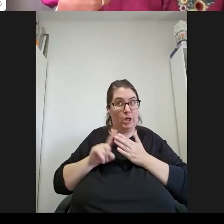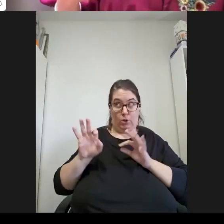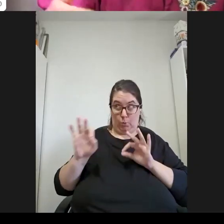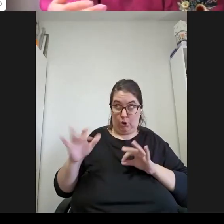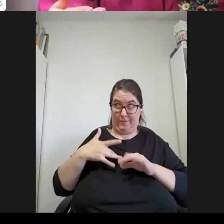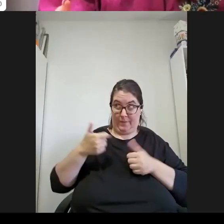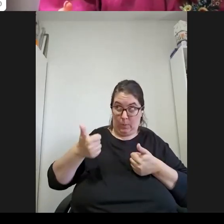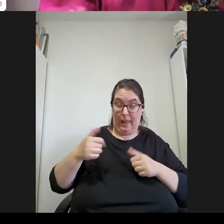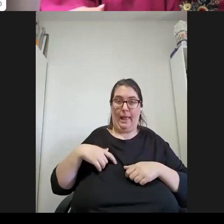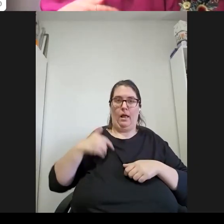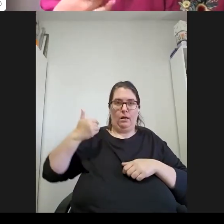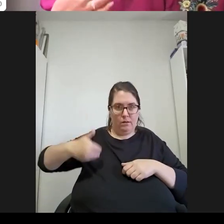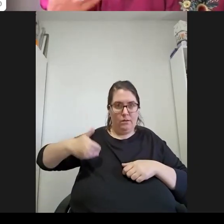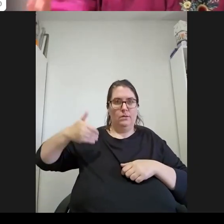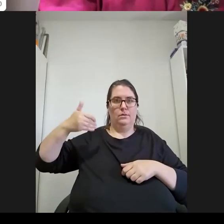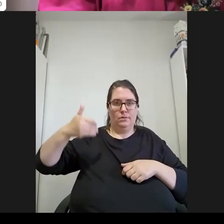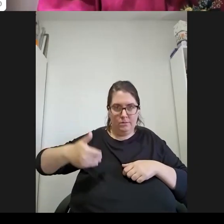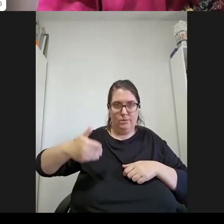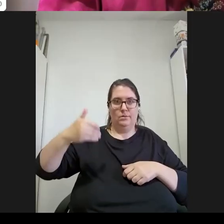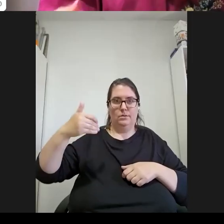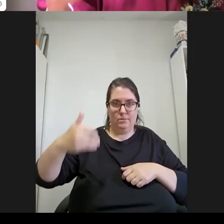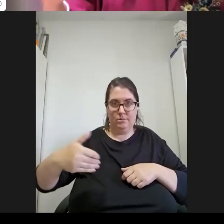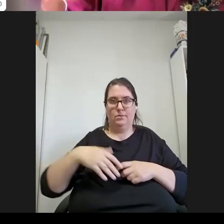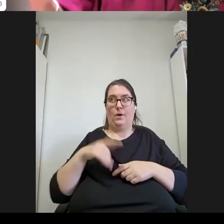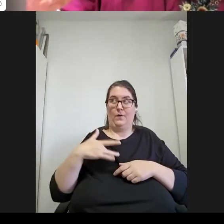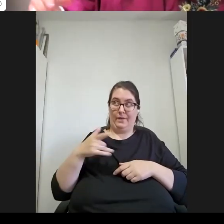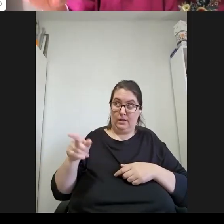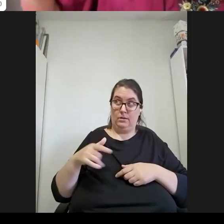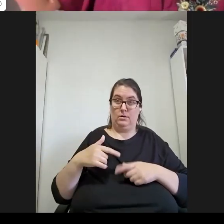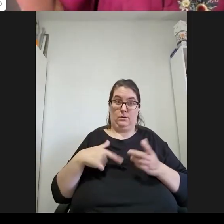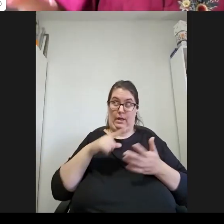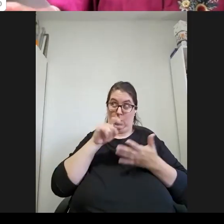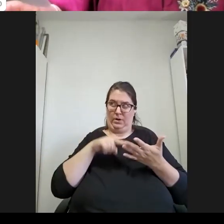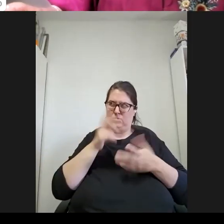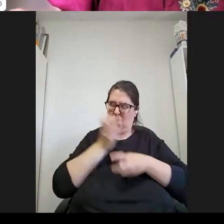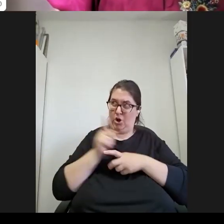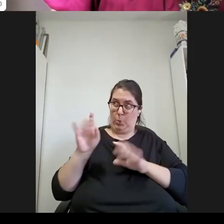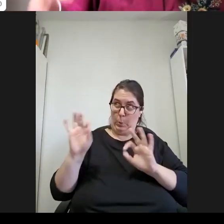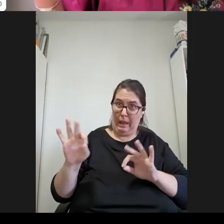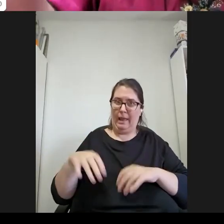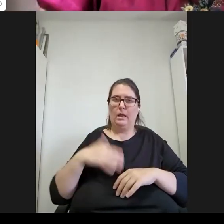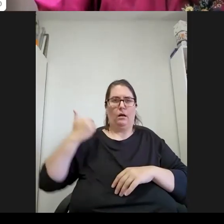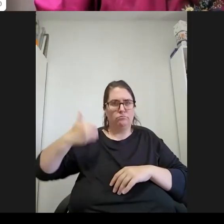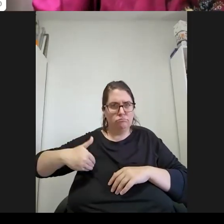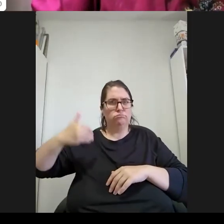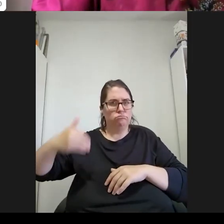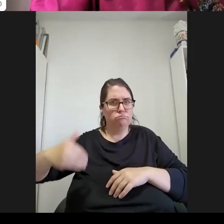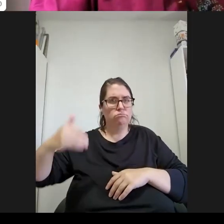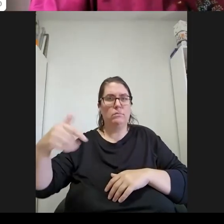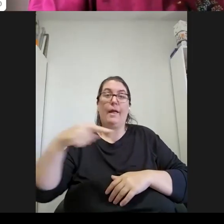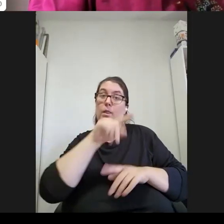Alex. How are you doing? Or how are you feeling, right? So those check-ins are also built in the script of the